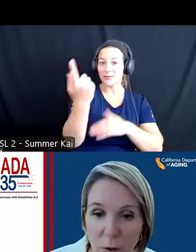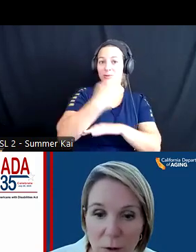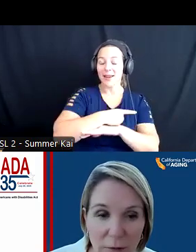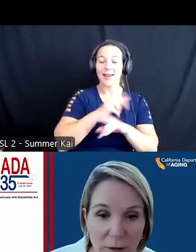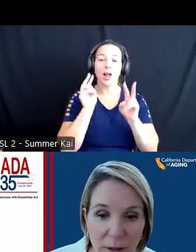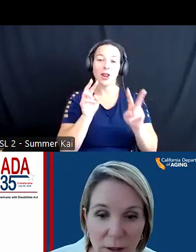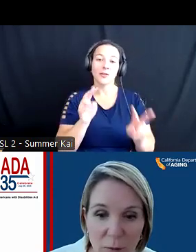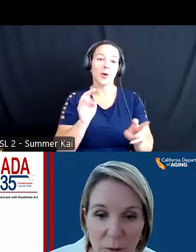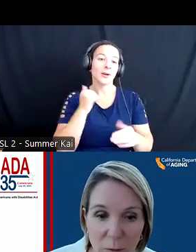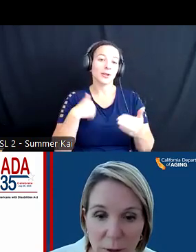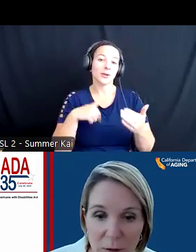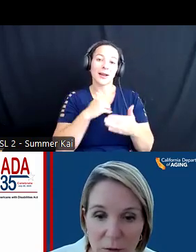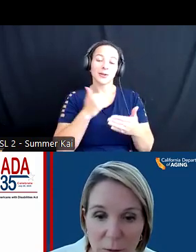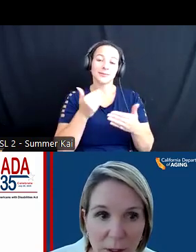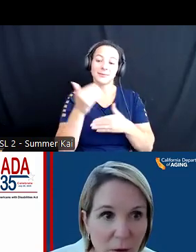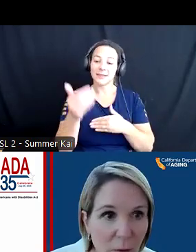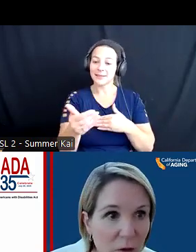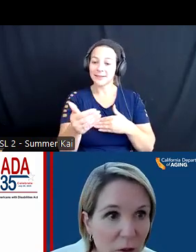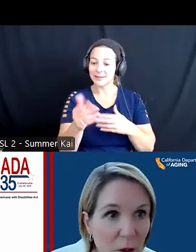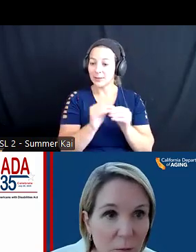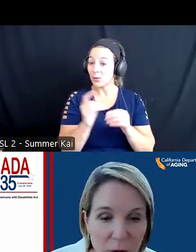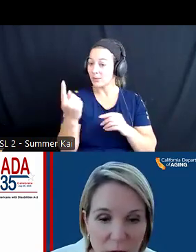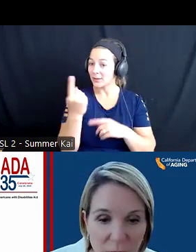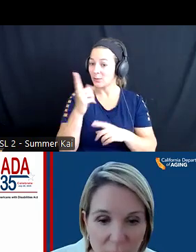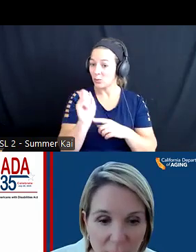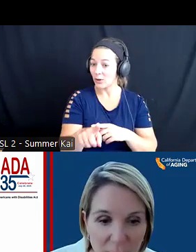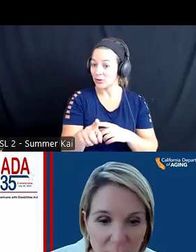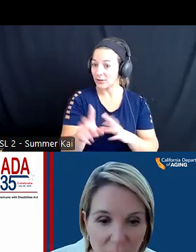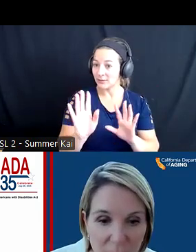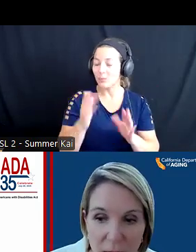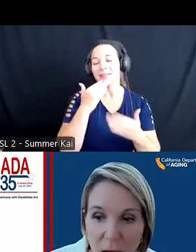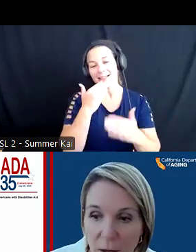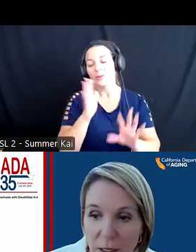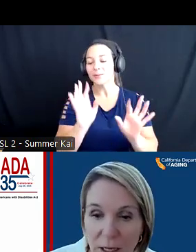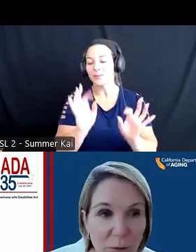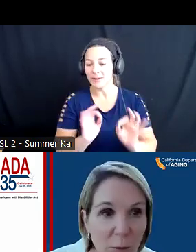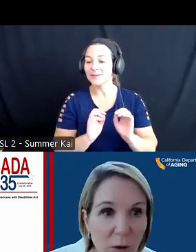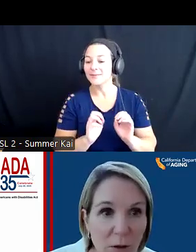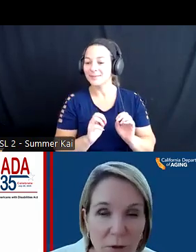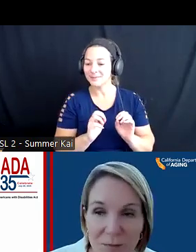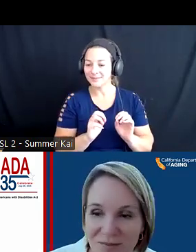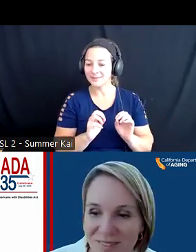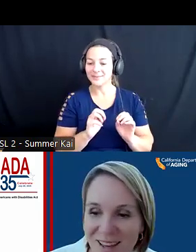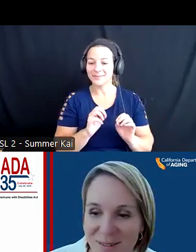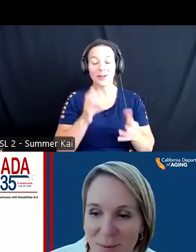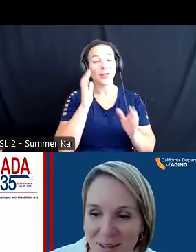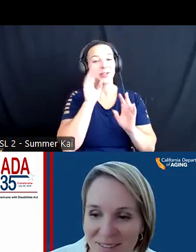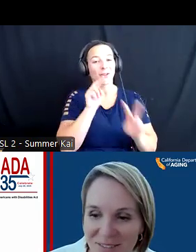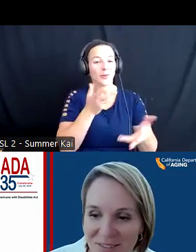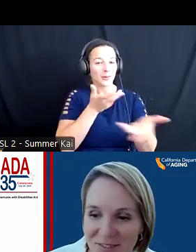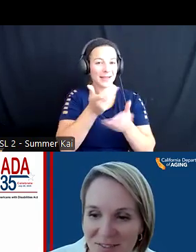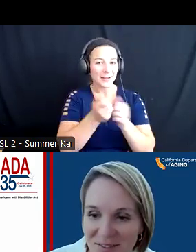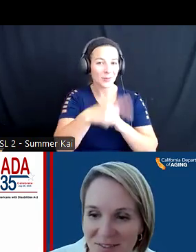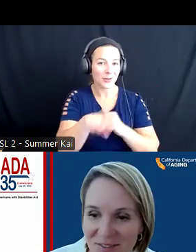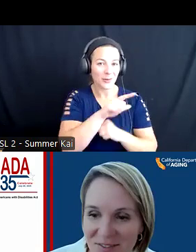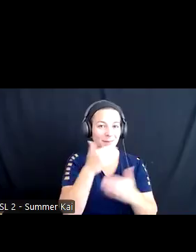to our next engagement. Wait, it looks like we have a question. Oh, we just have a thanks. Okay. Engagement with all of you. Thanks. Bye-bye.